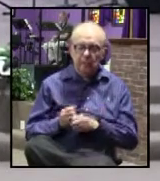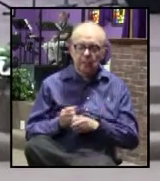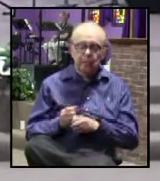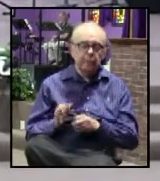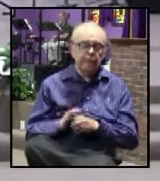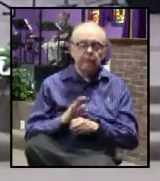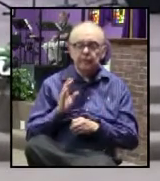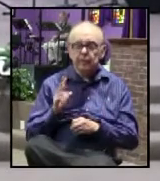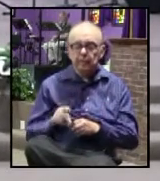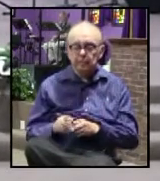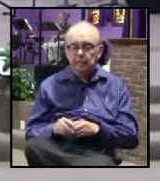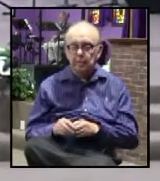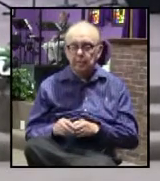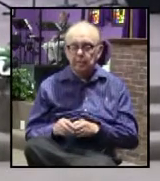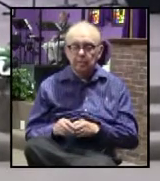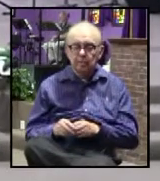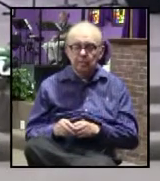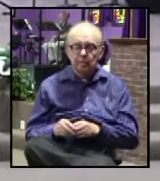get filled up.